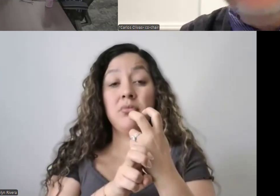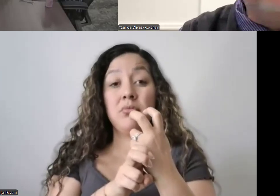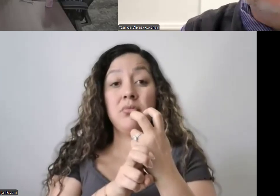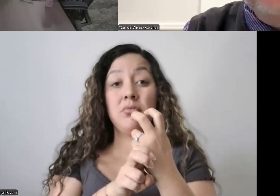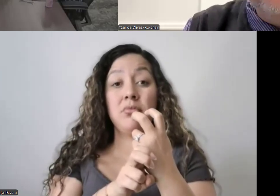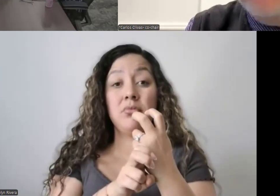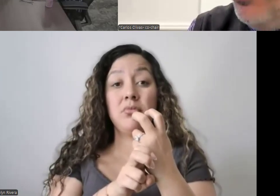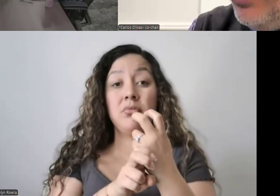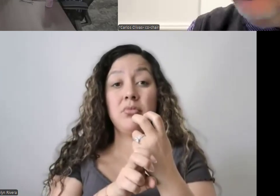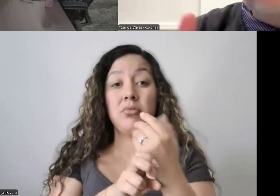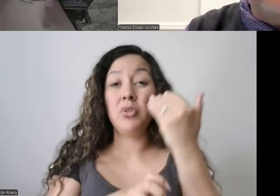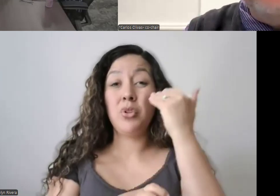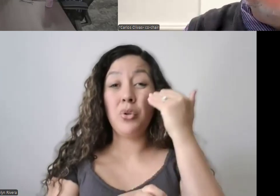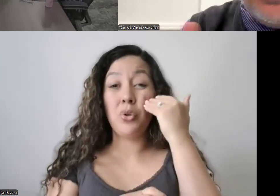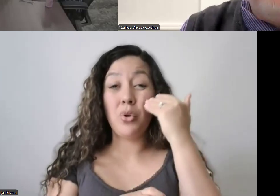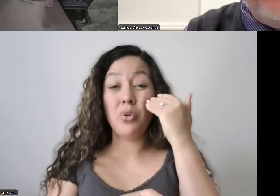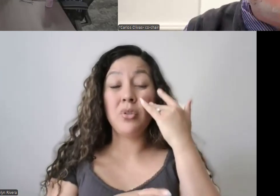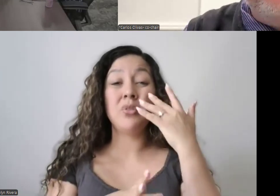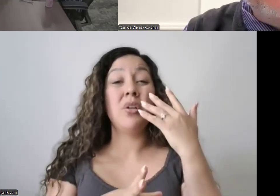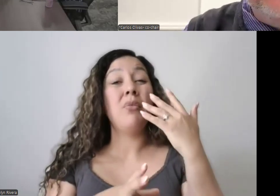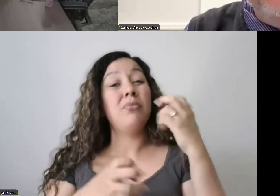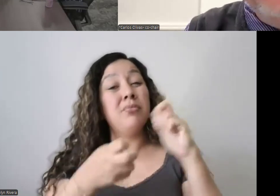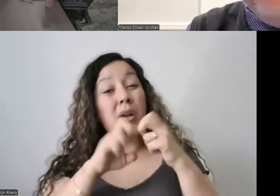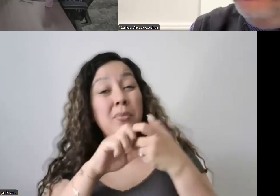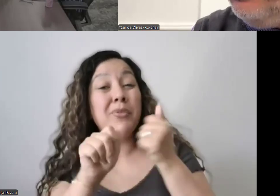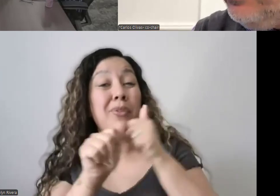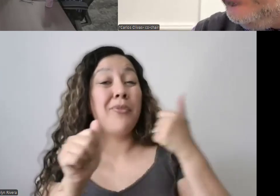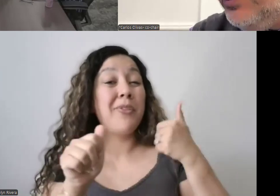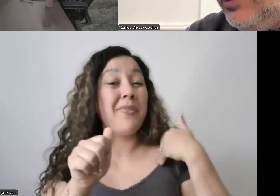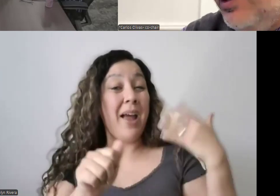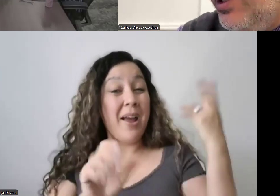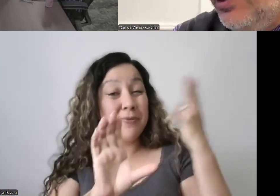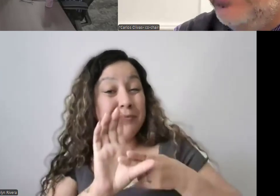There's a stigma and avoidance that I've participated in.